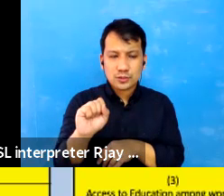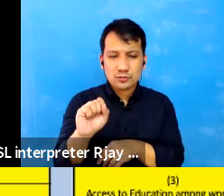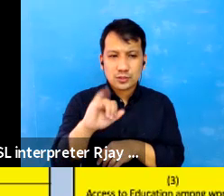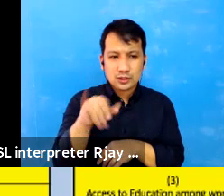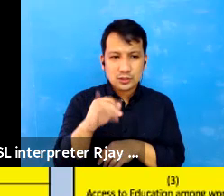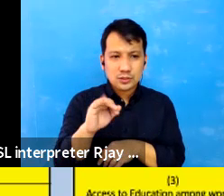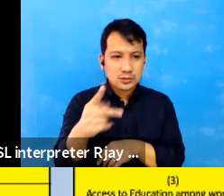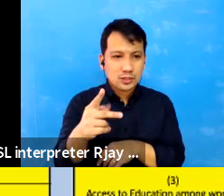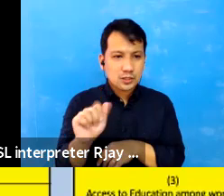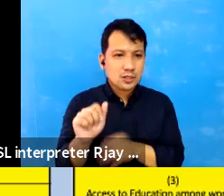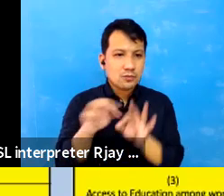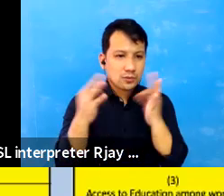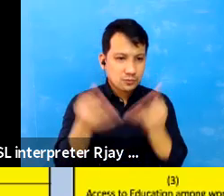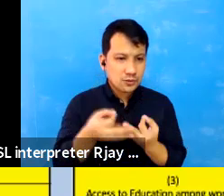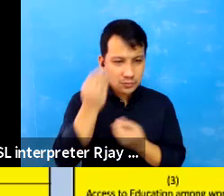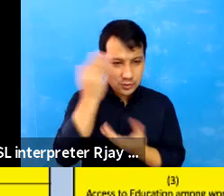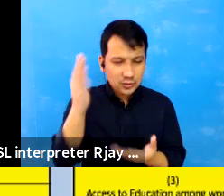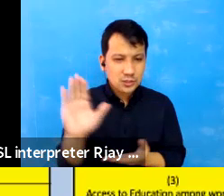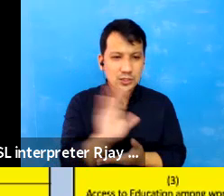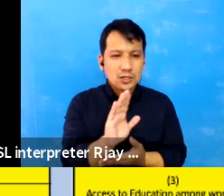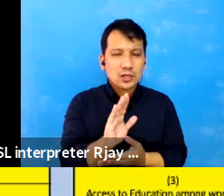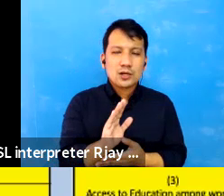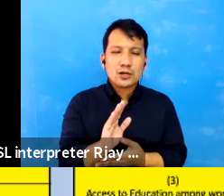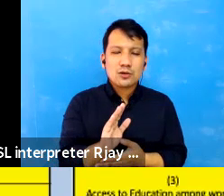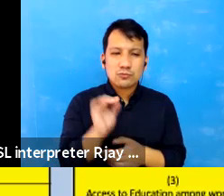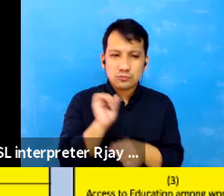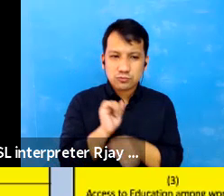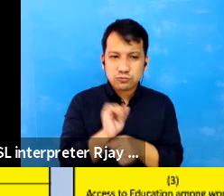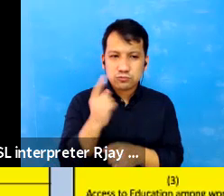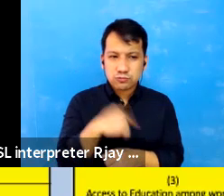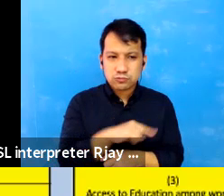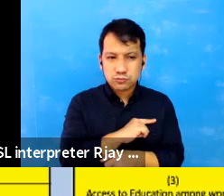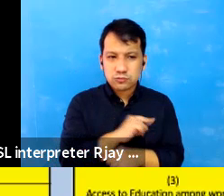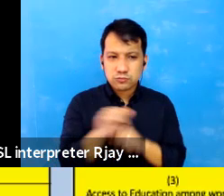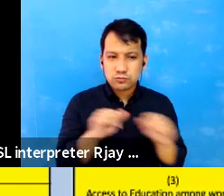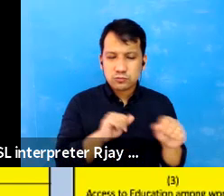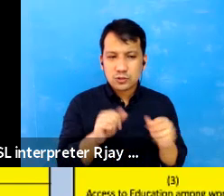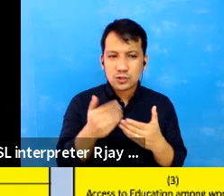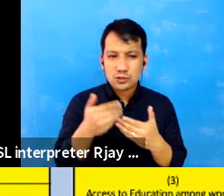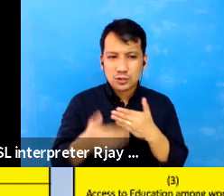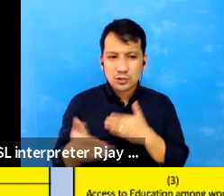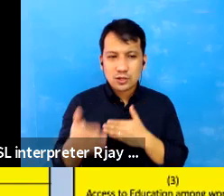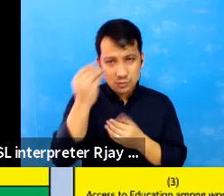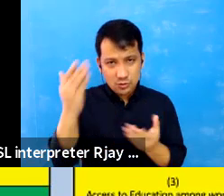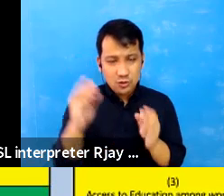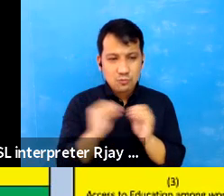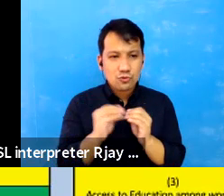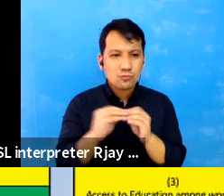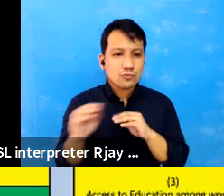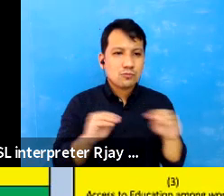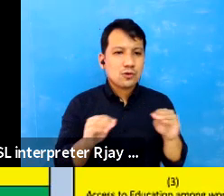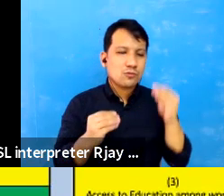and Suilik Family Foundation, which motivate us to activate and